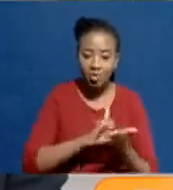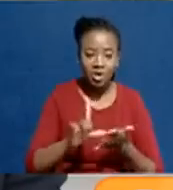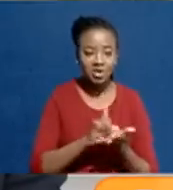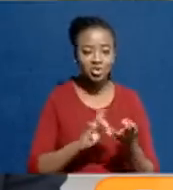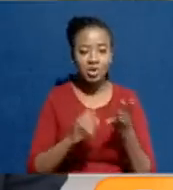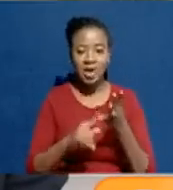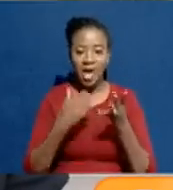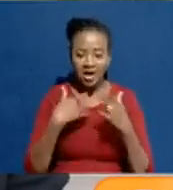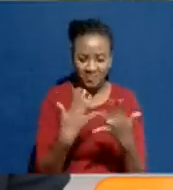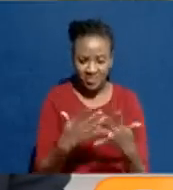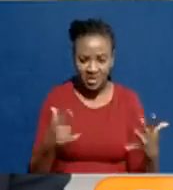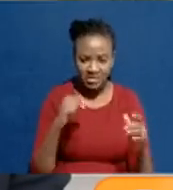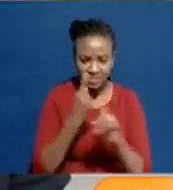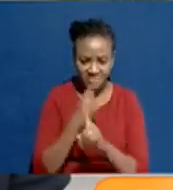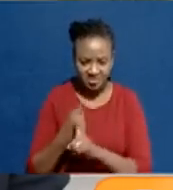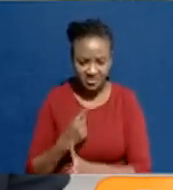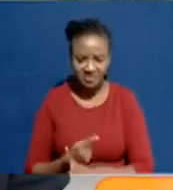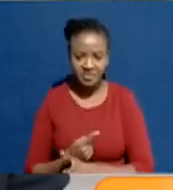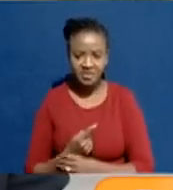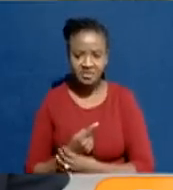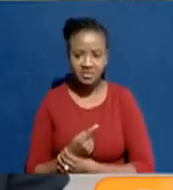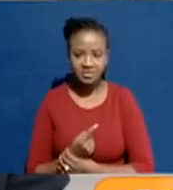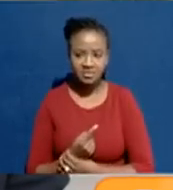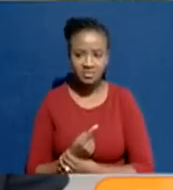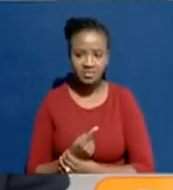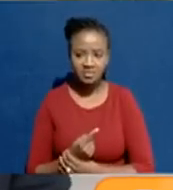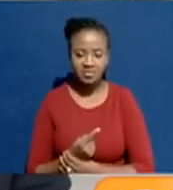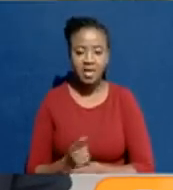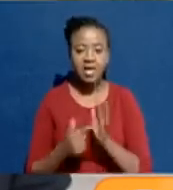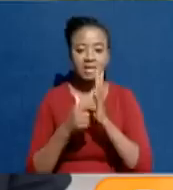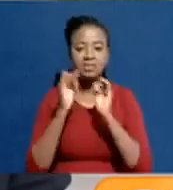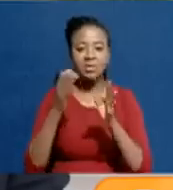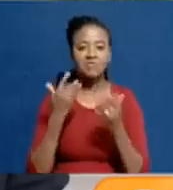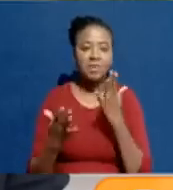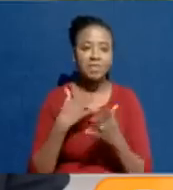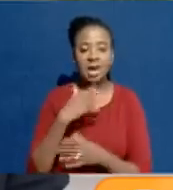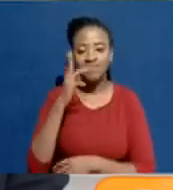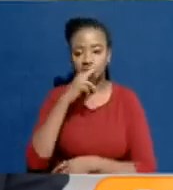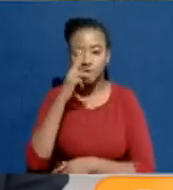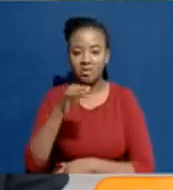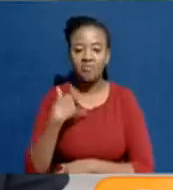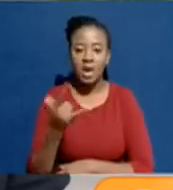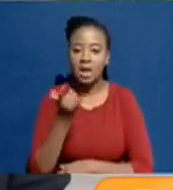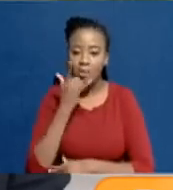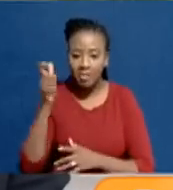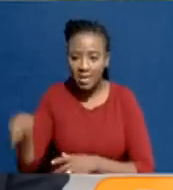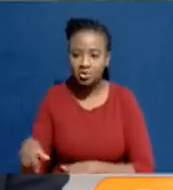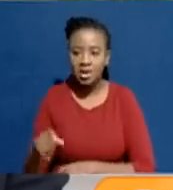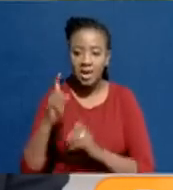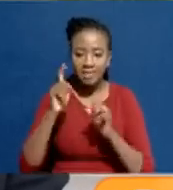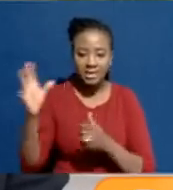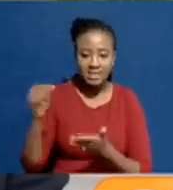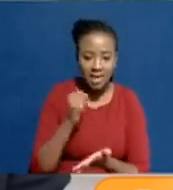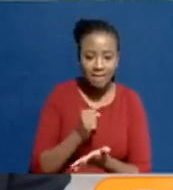to have props, kama natakufanya joke ya mjaka, I have to hire 3